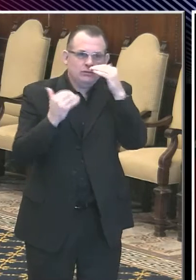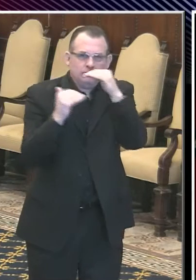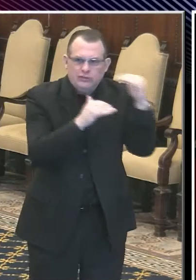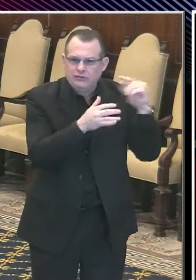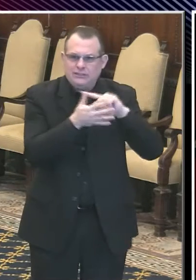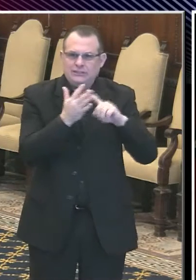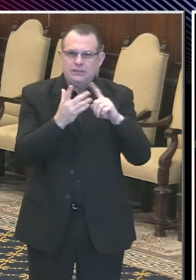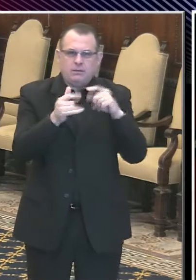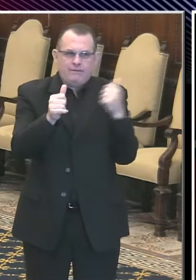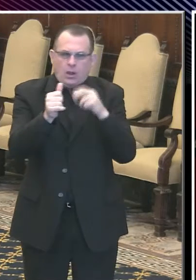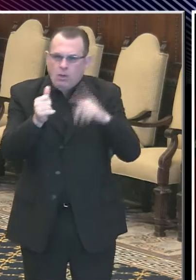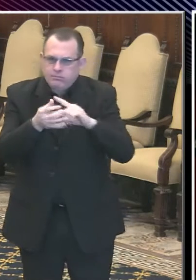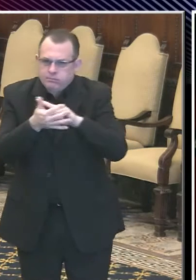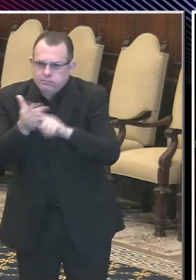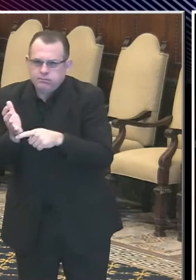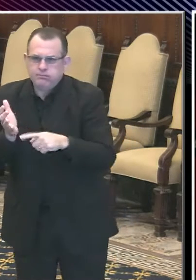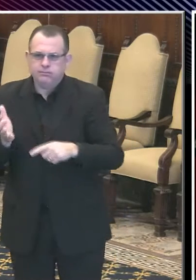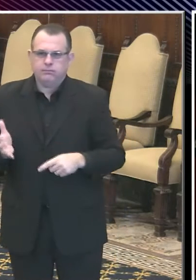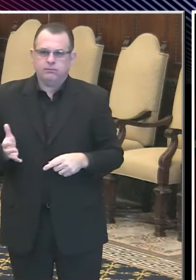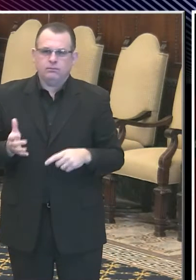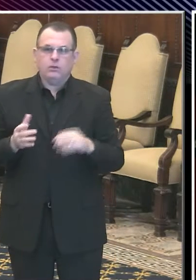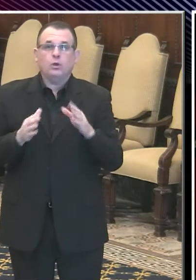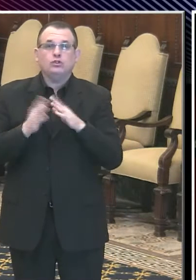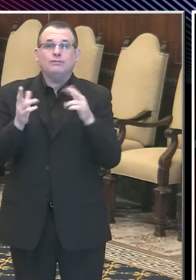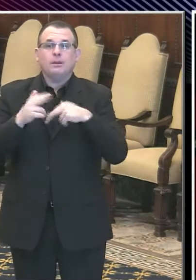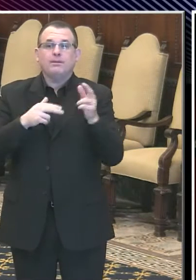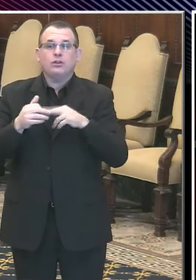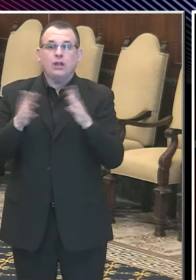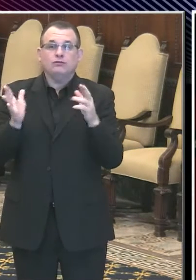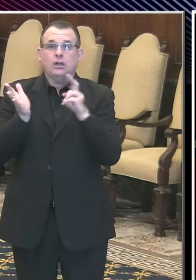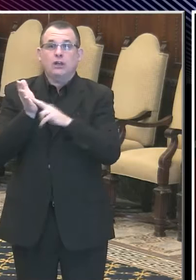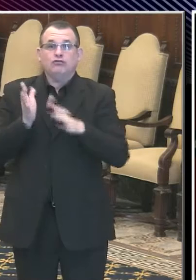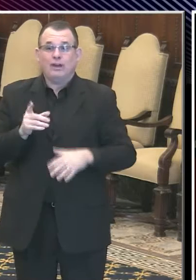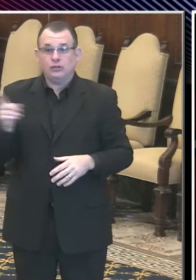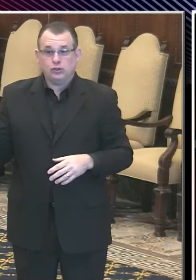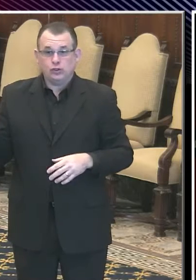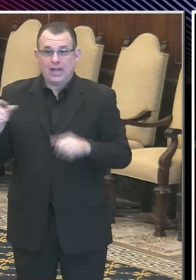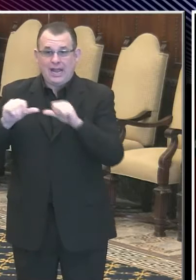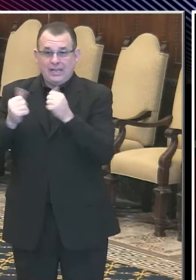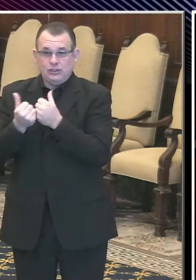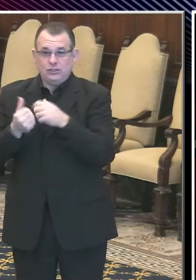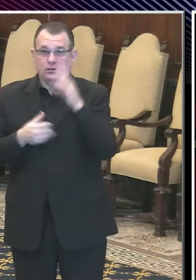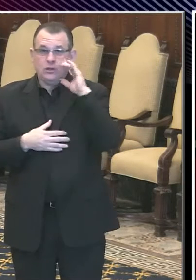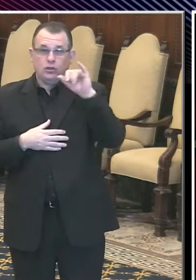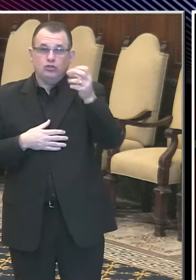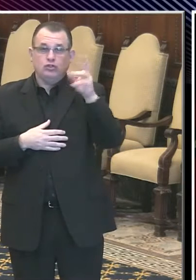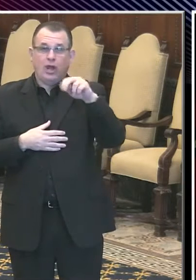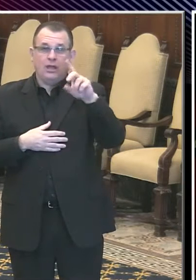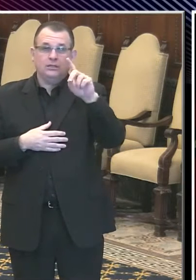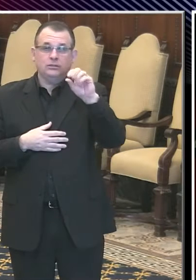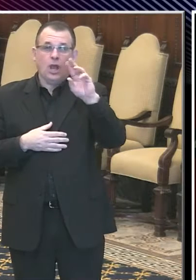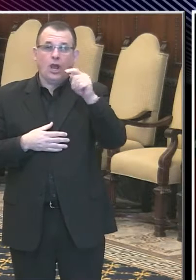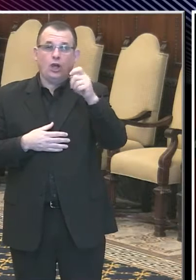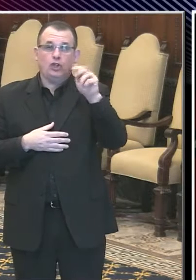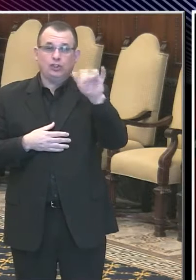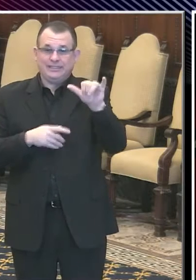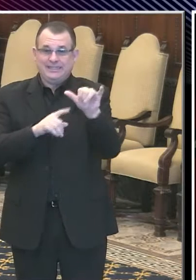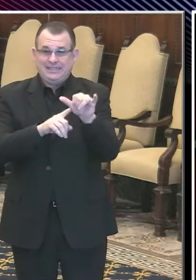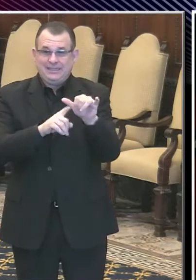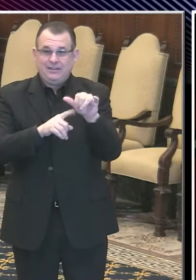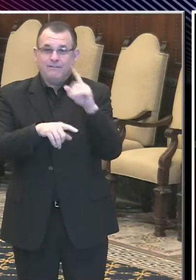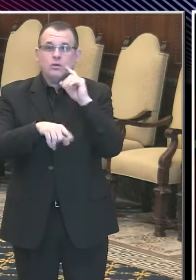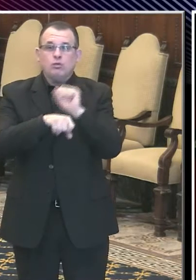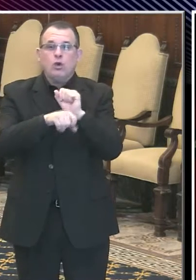well as the General Building Contractors Association, for all their work in putting together a separate set of guidelines for workplace safety when